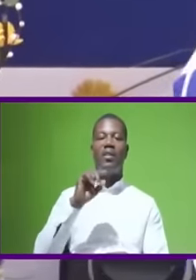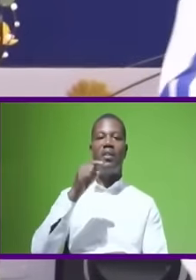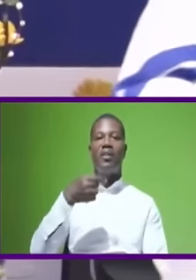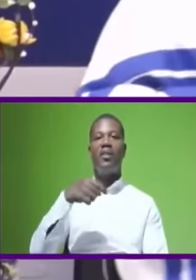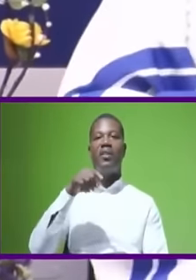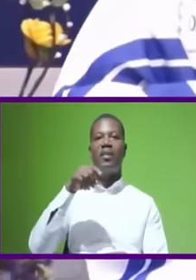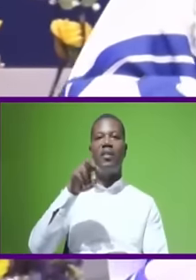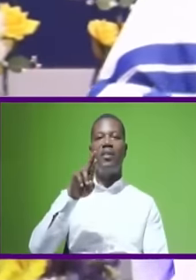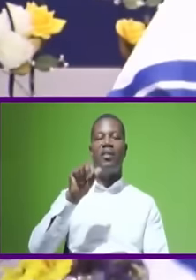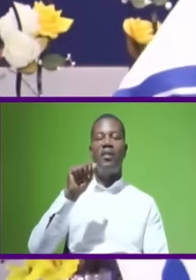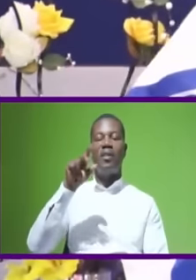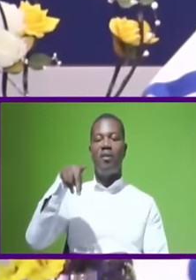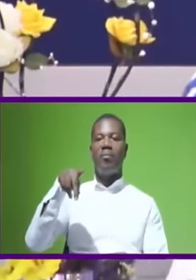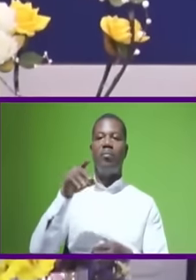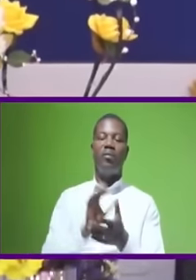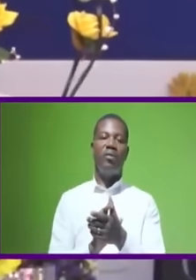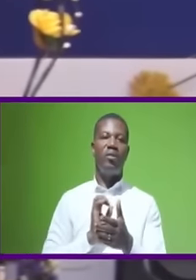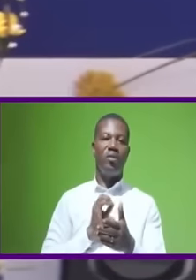Grapes.